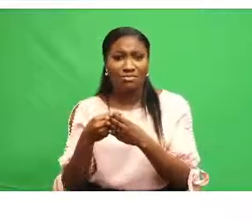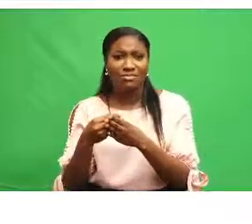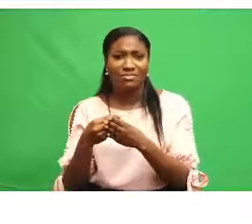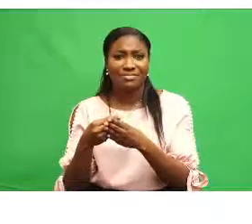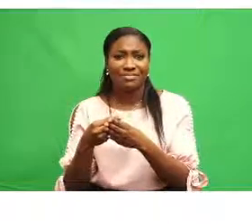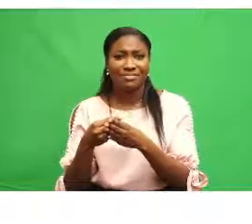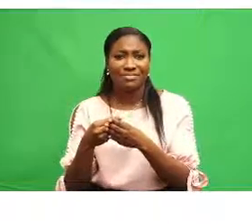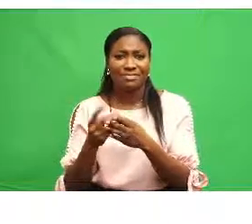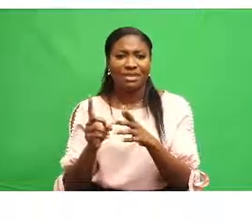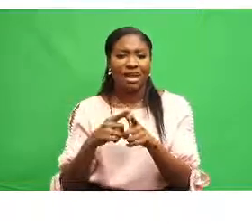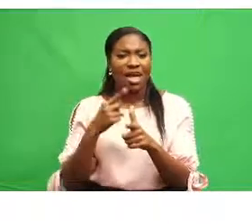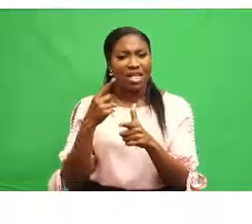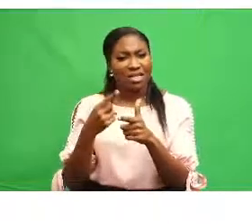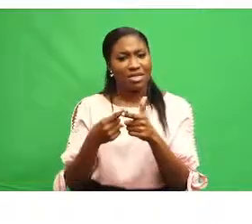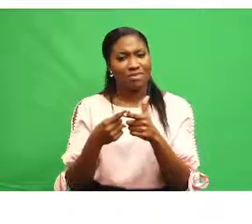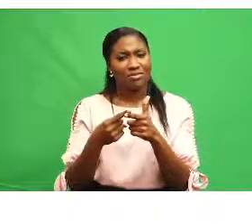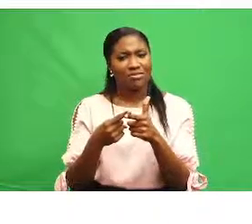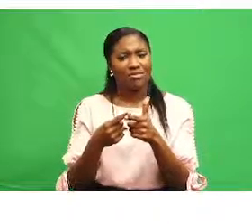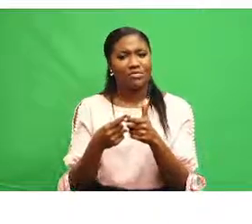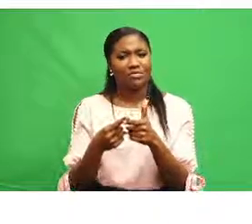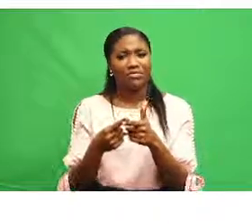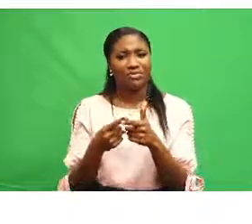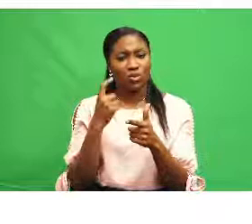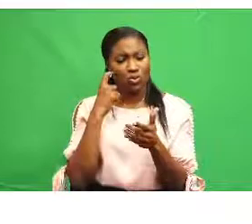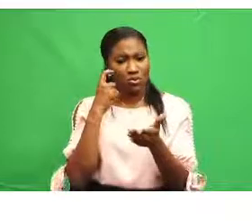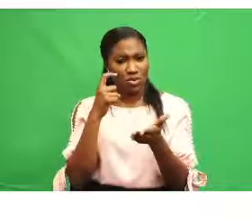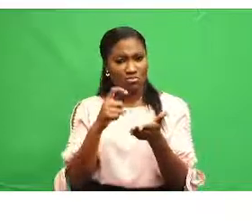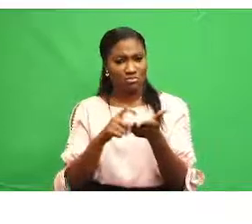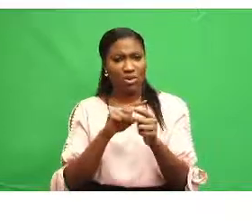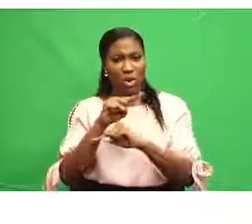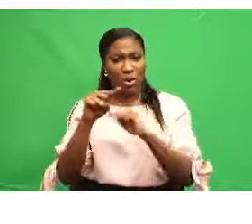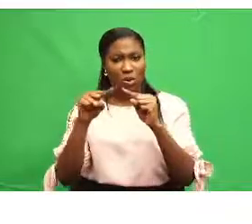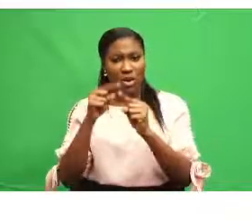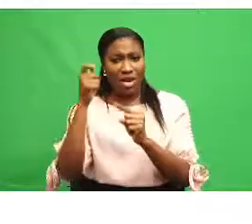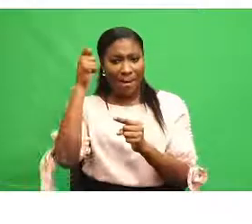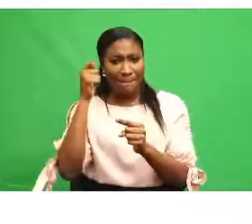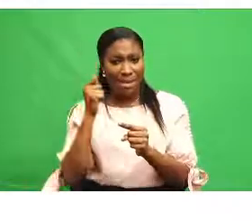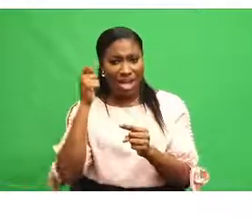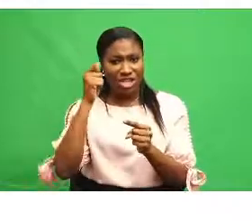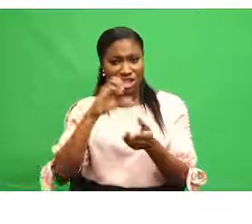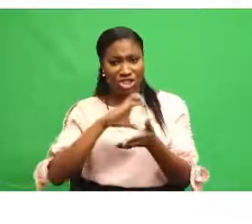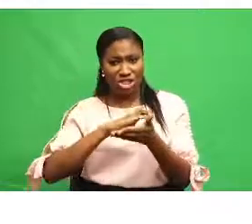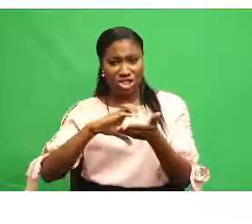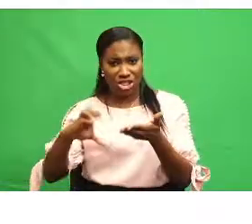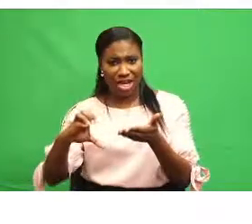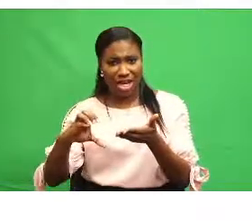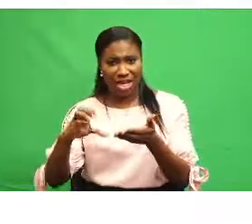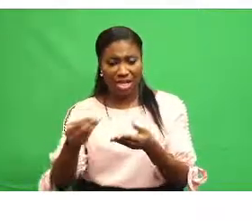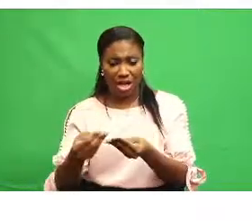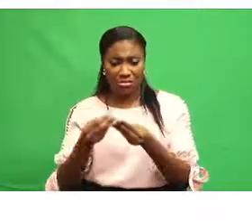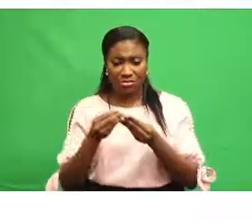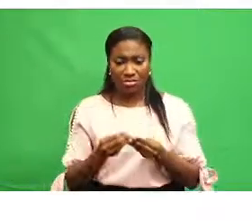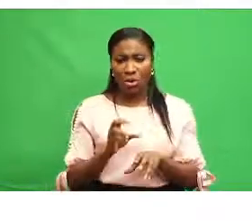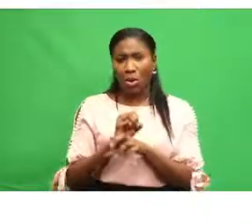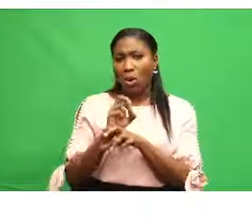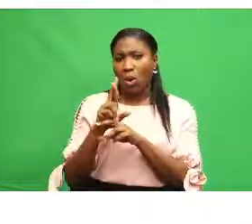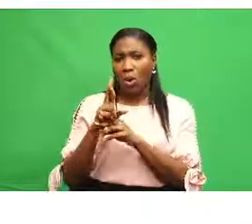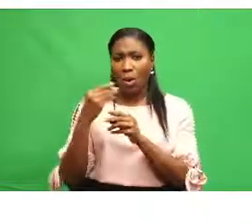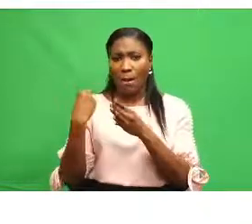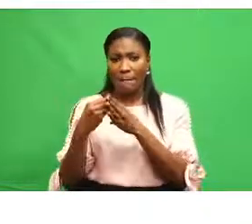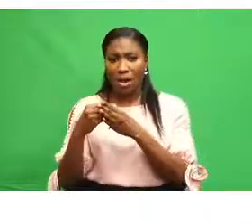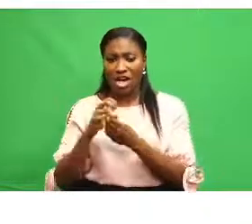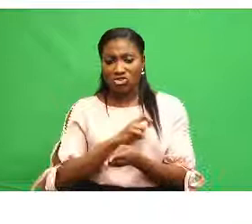these monies, when the check comes, or now we have a direct deposit system where it goes straight to your bank